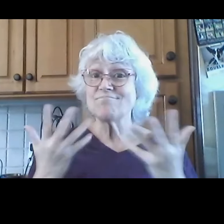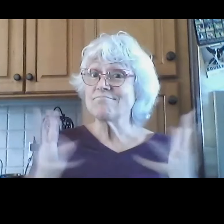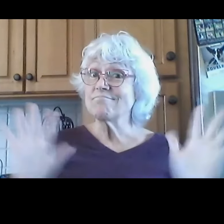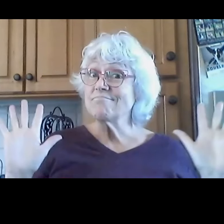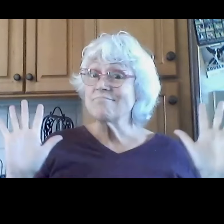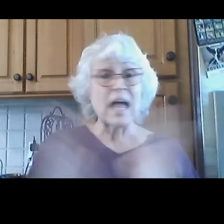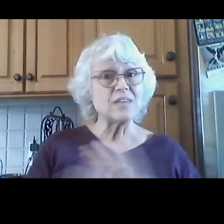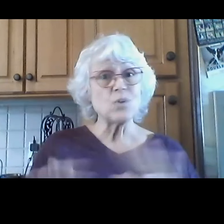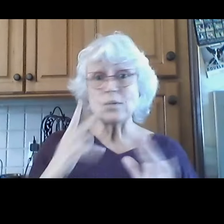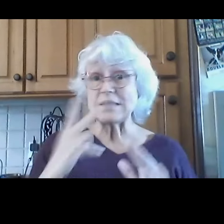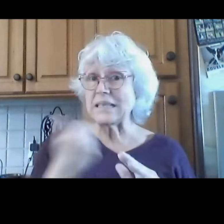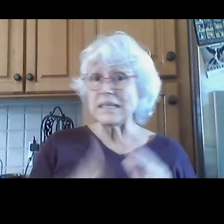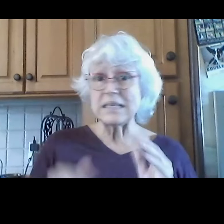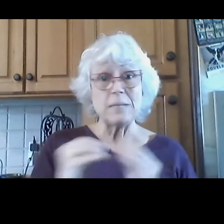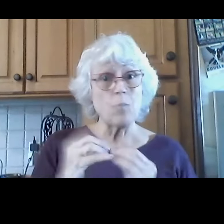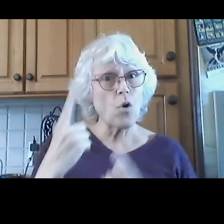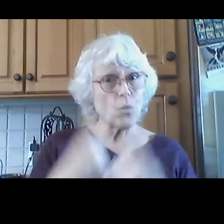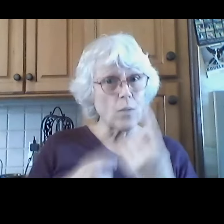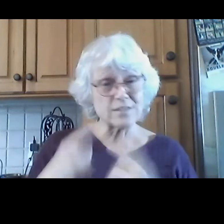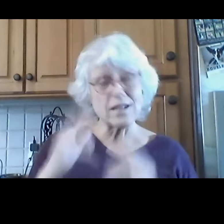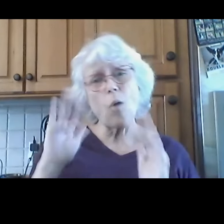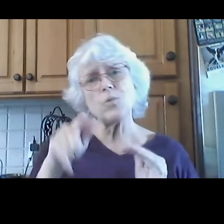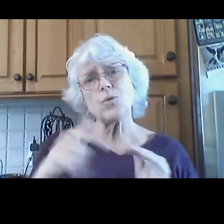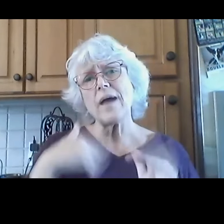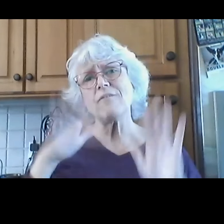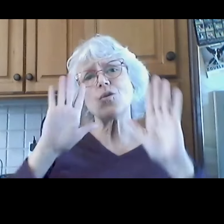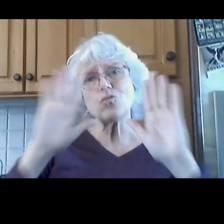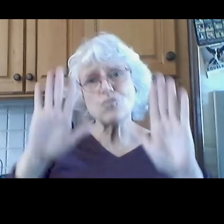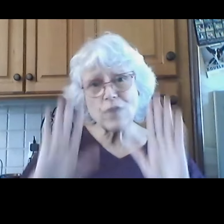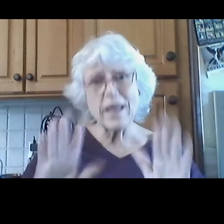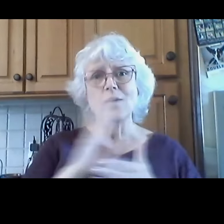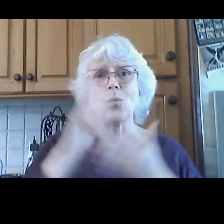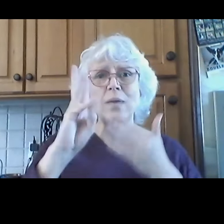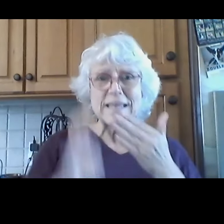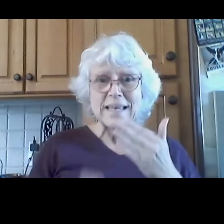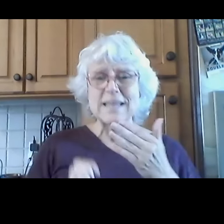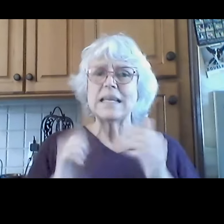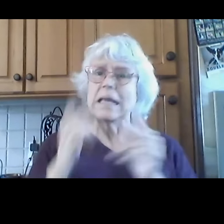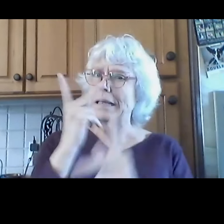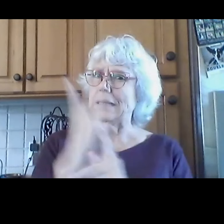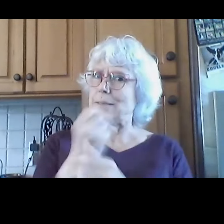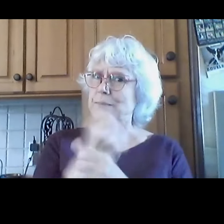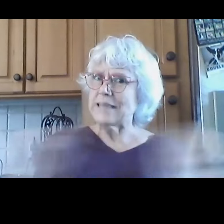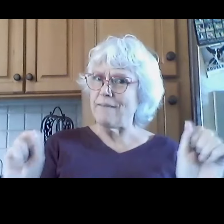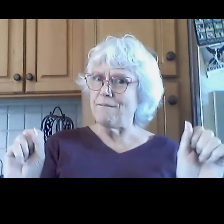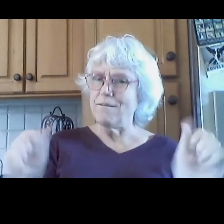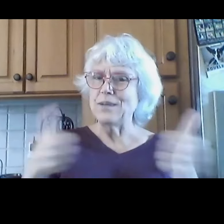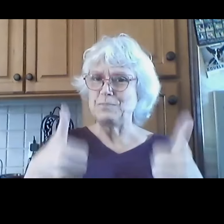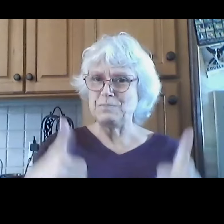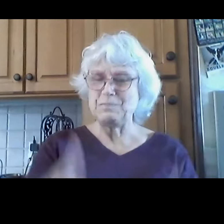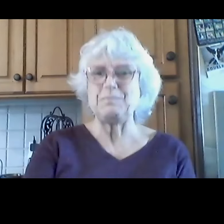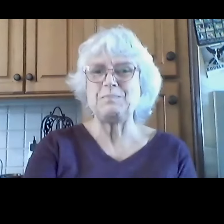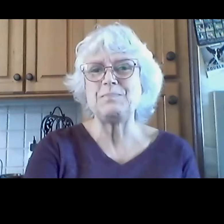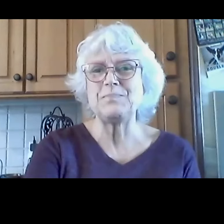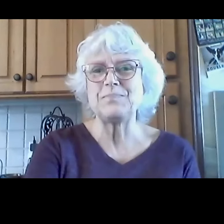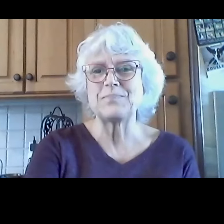any other questions. I hope everybody has a great weekend and I hope you guys all stay safe. Bye. Bye.